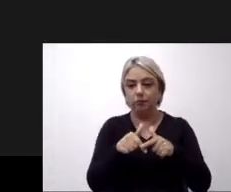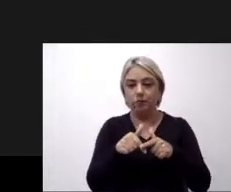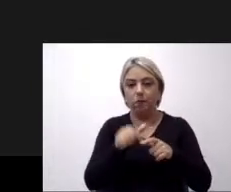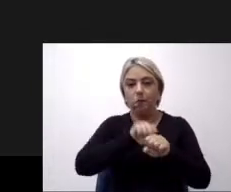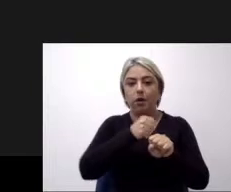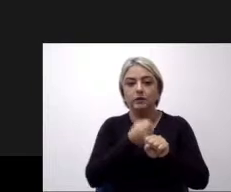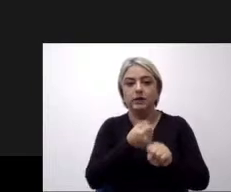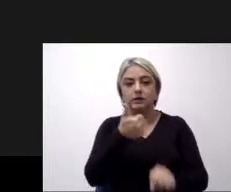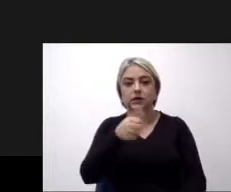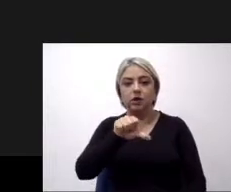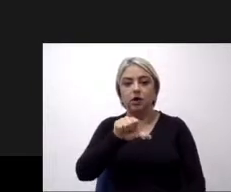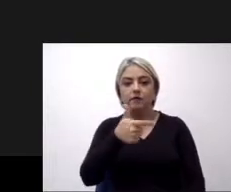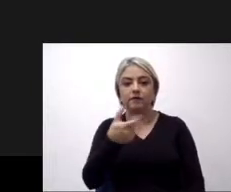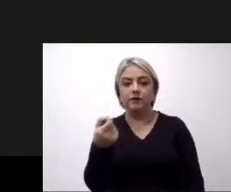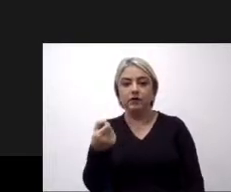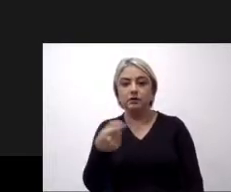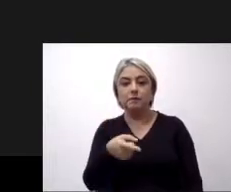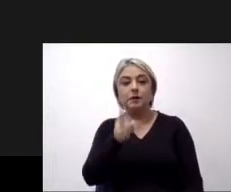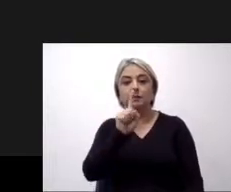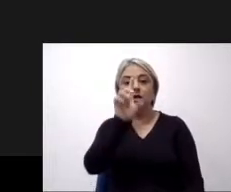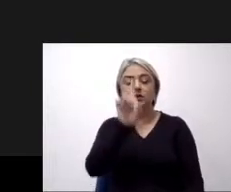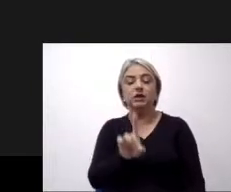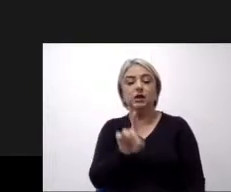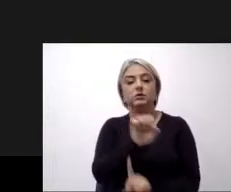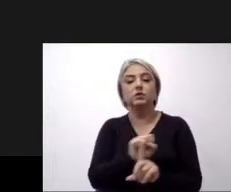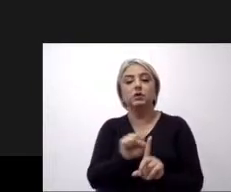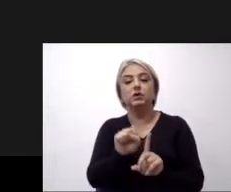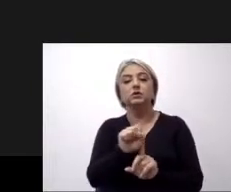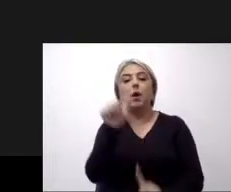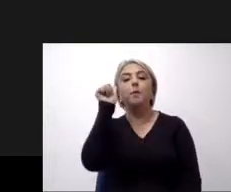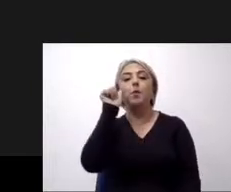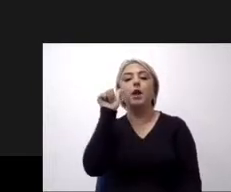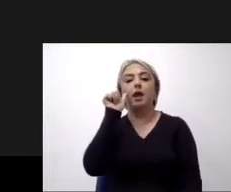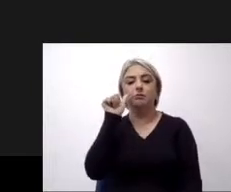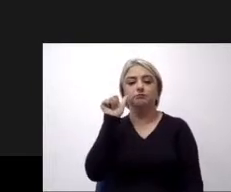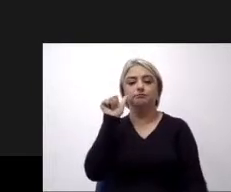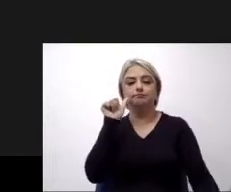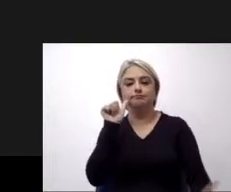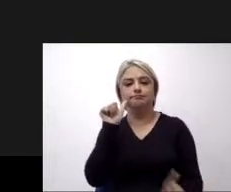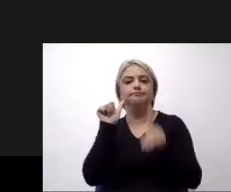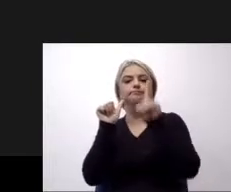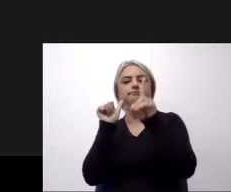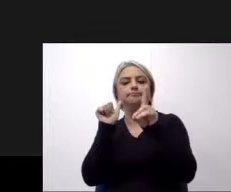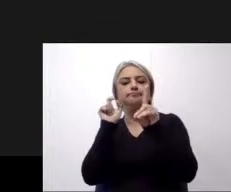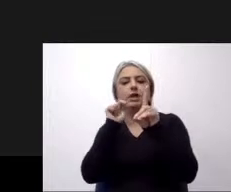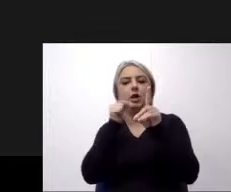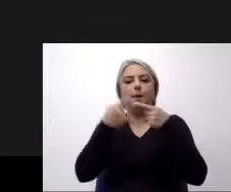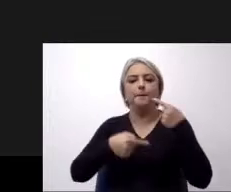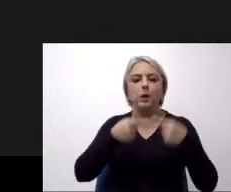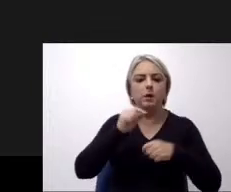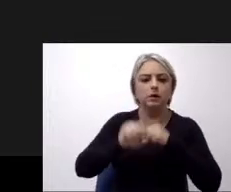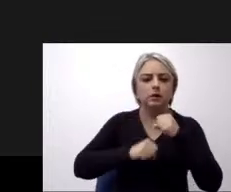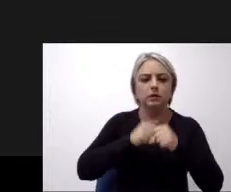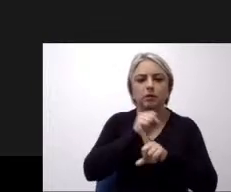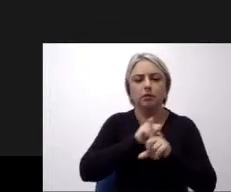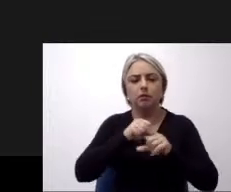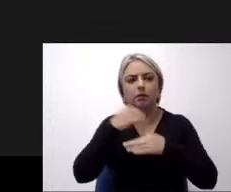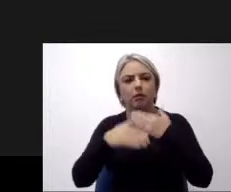social rights as wives when social policies were developed all along the 19th and the 20th